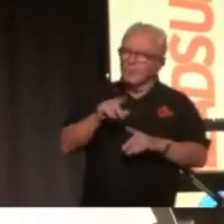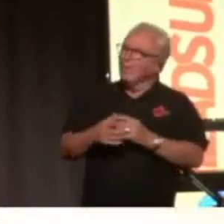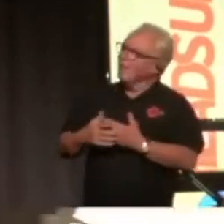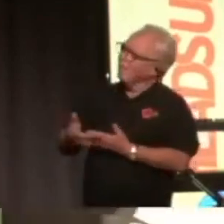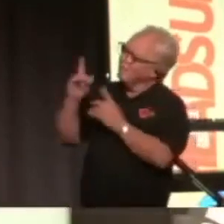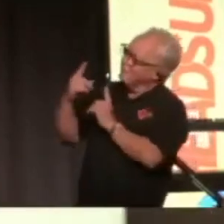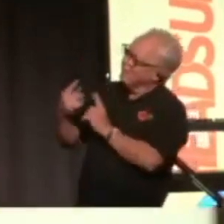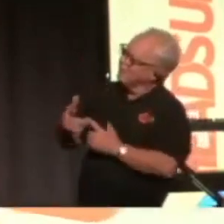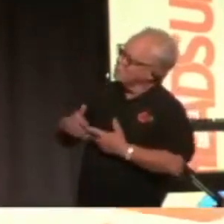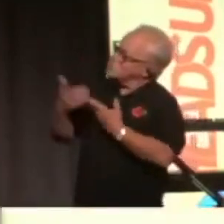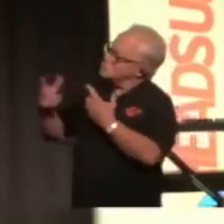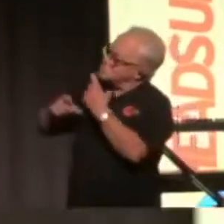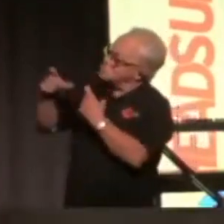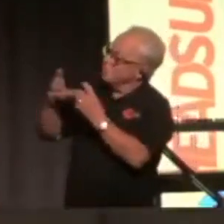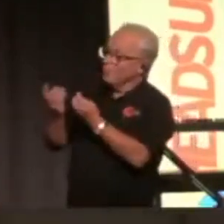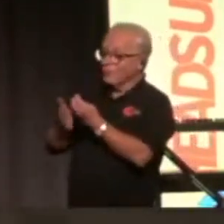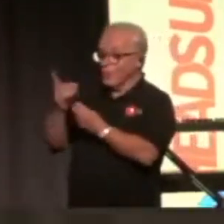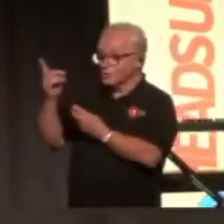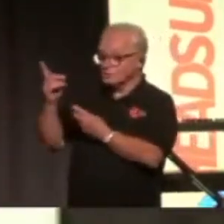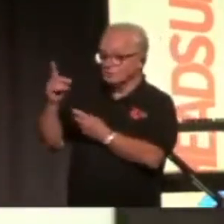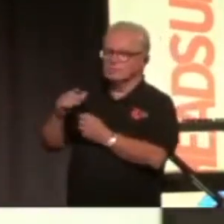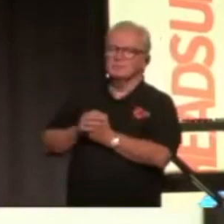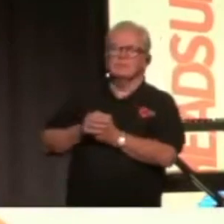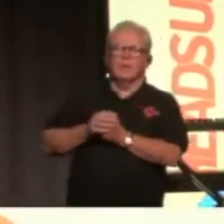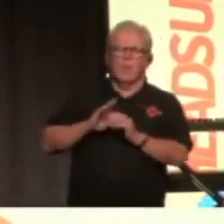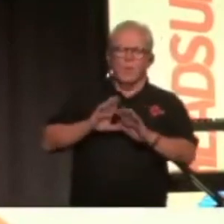Because my feelings don't marry up with what I know.